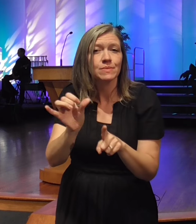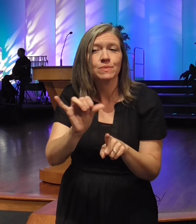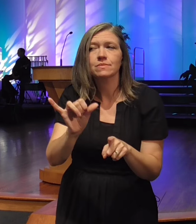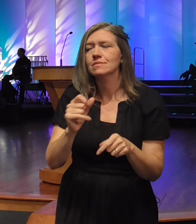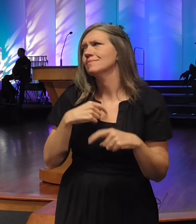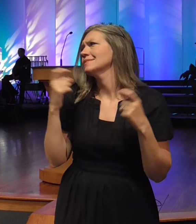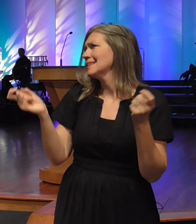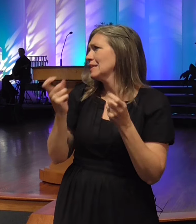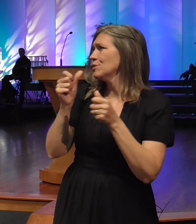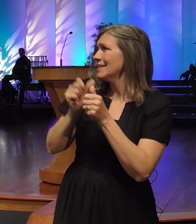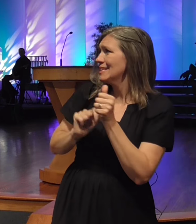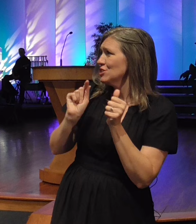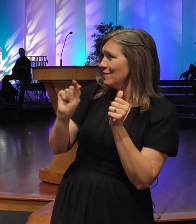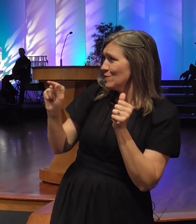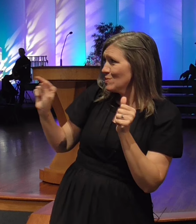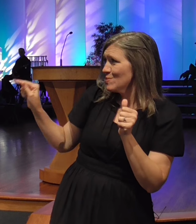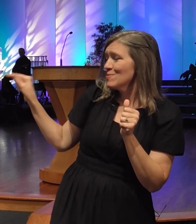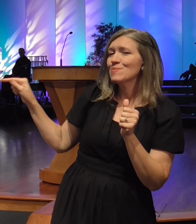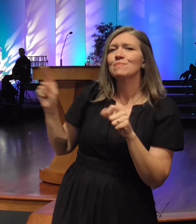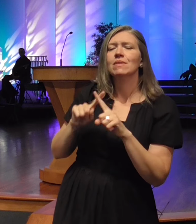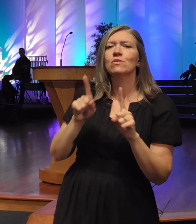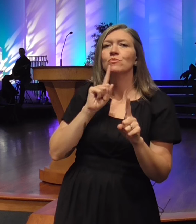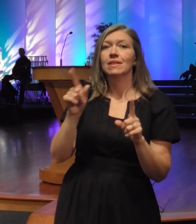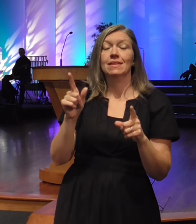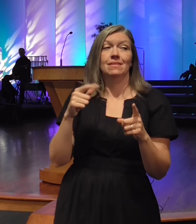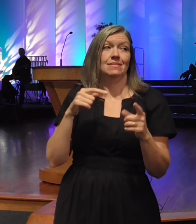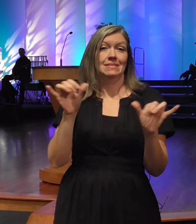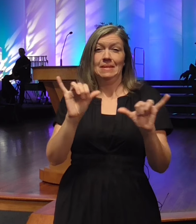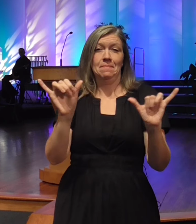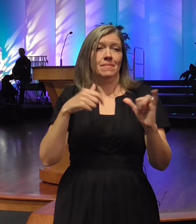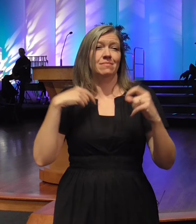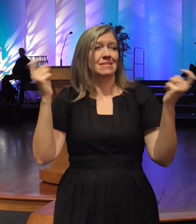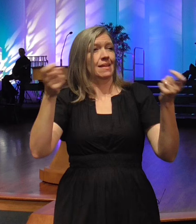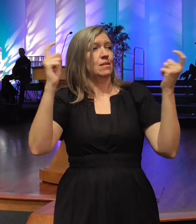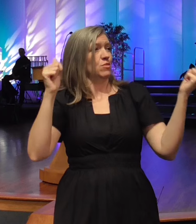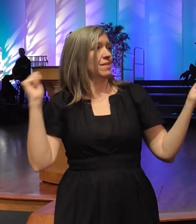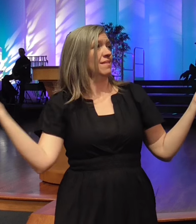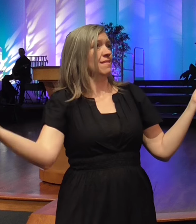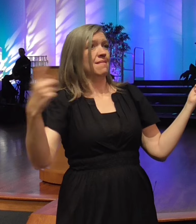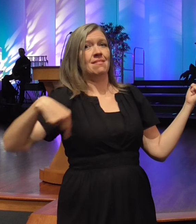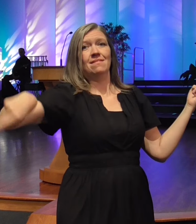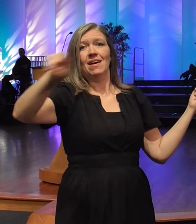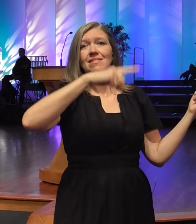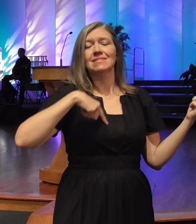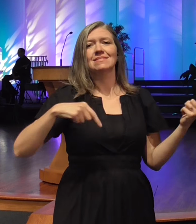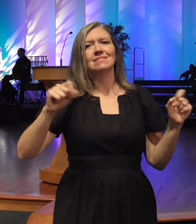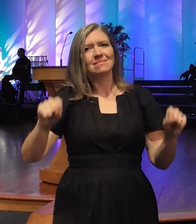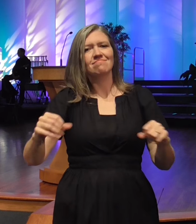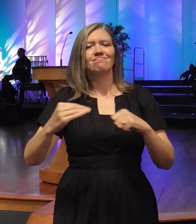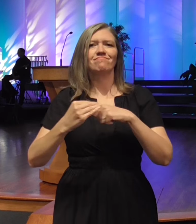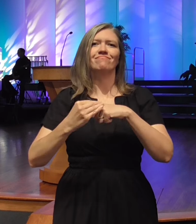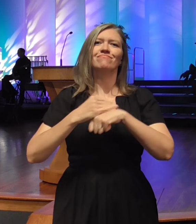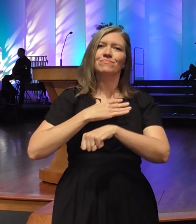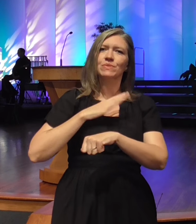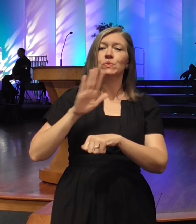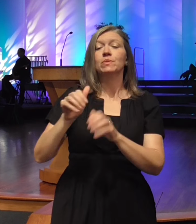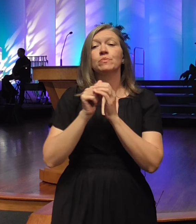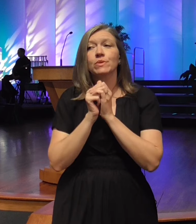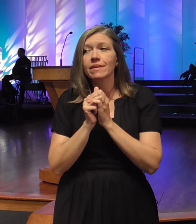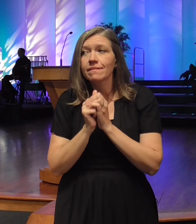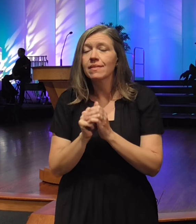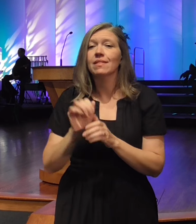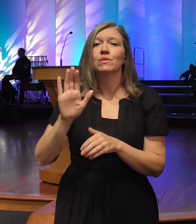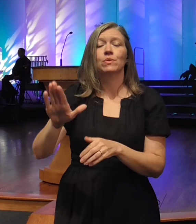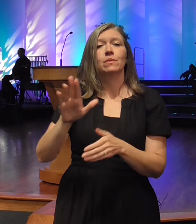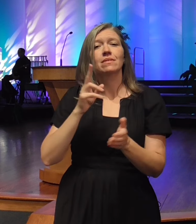an incredible blessing to the people we love and to your spiritual community. And so I'm celebrating each of you today, but really just